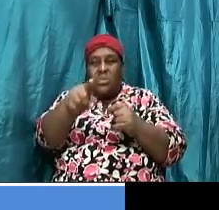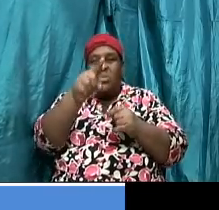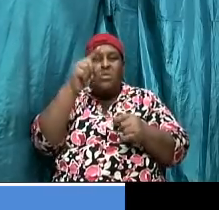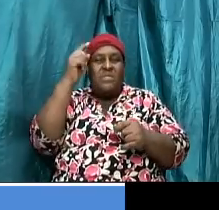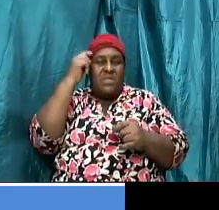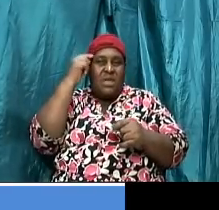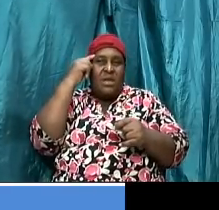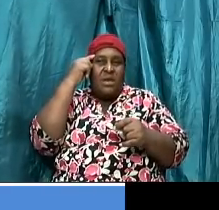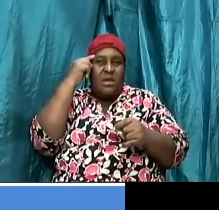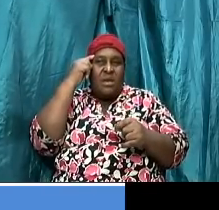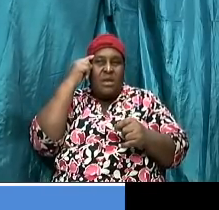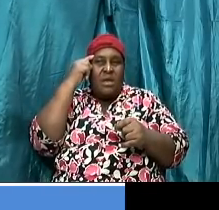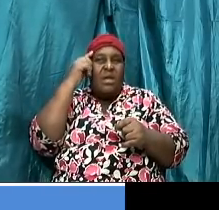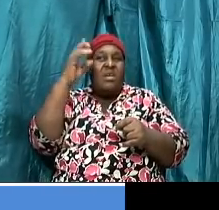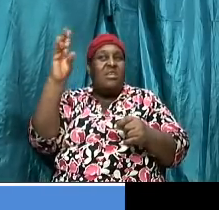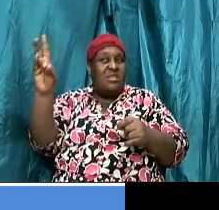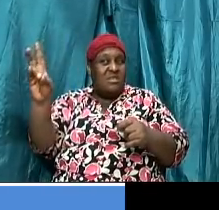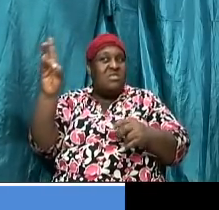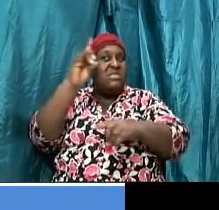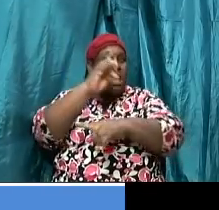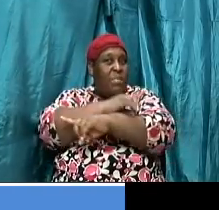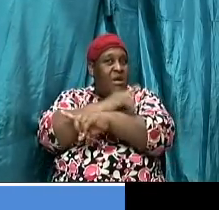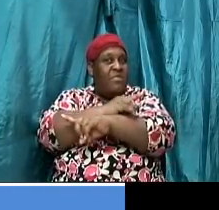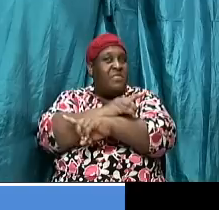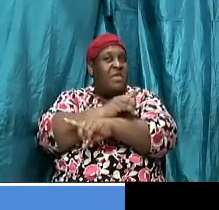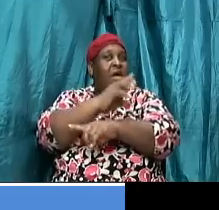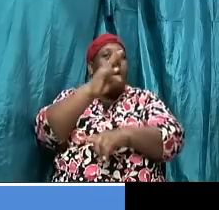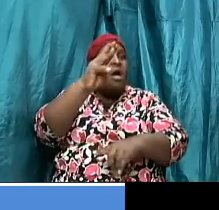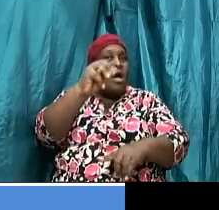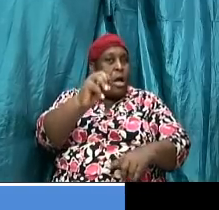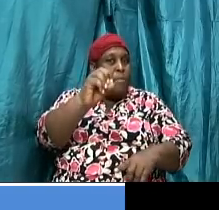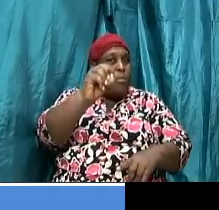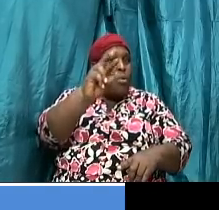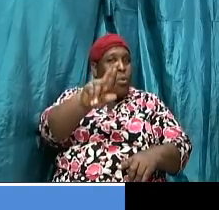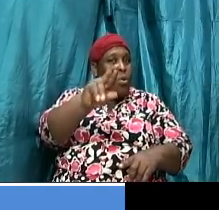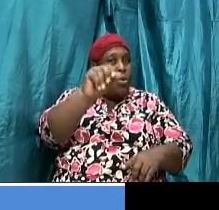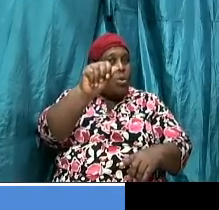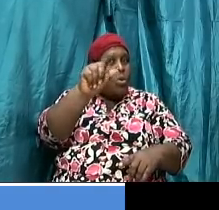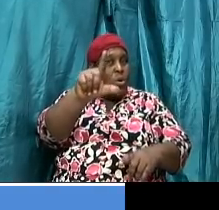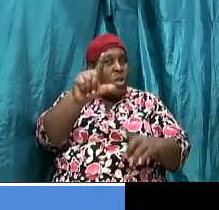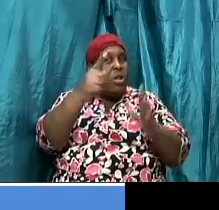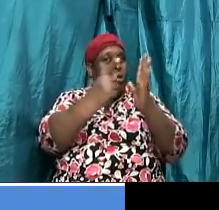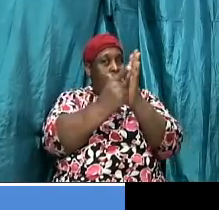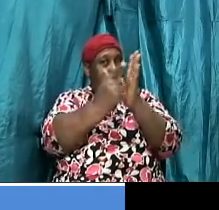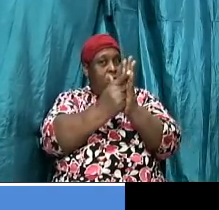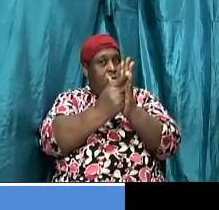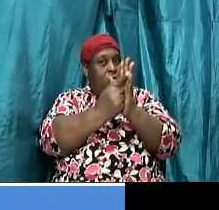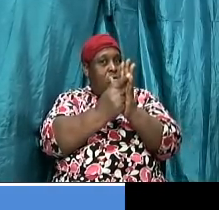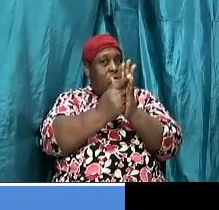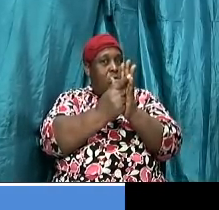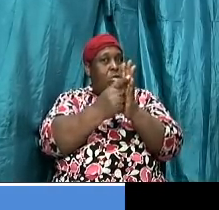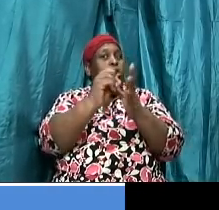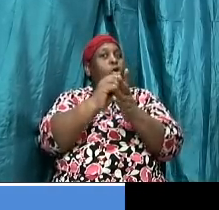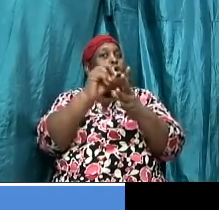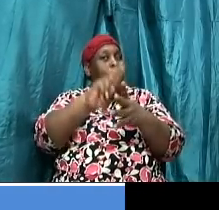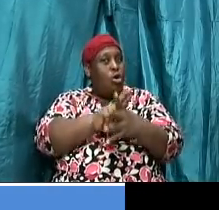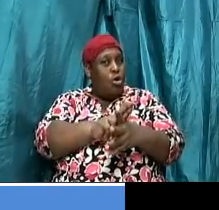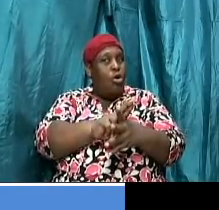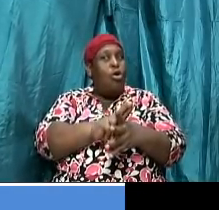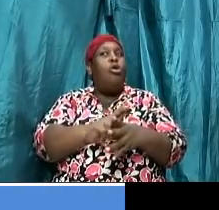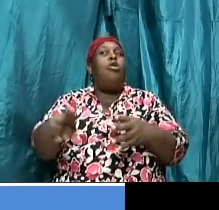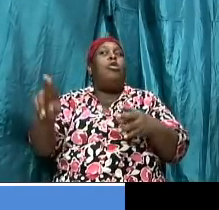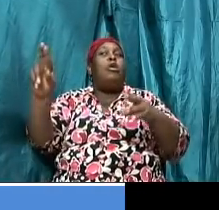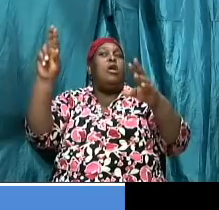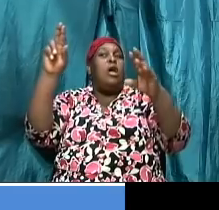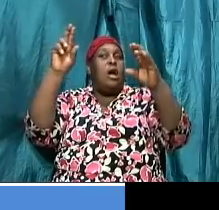Do you think the Sabbath is a moral law? Or do you think the Sabbath is a ceremonial law? Because that will determine its role in the